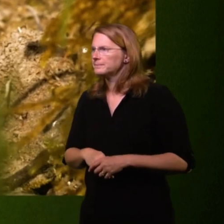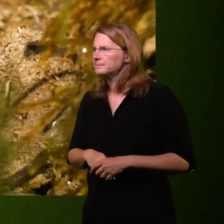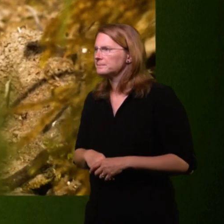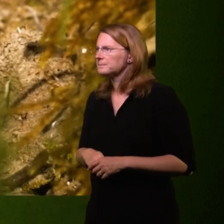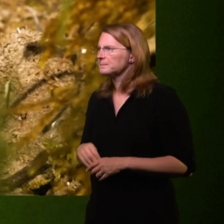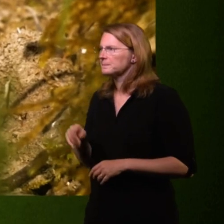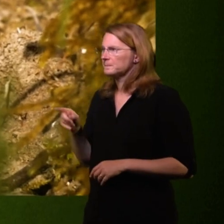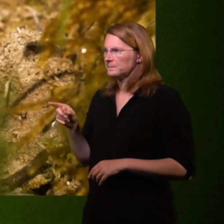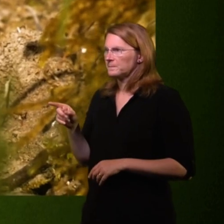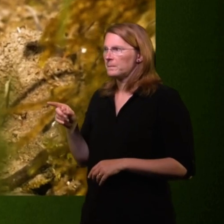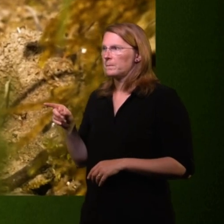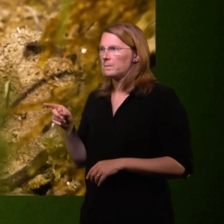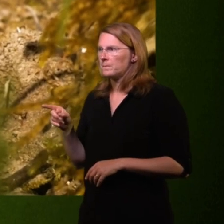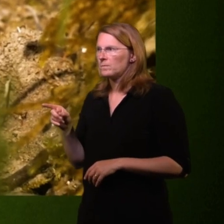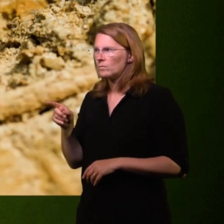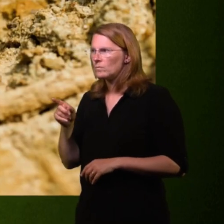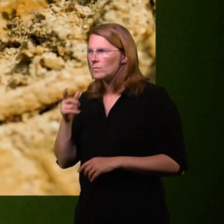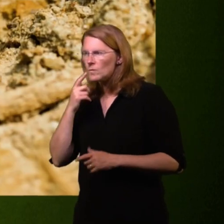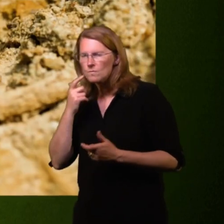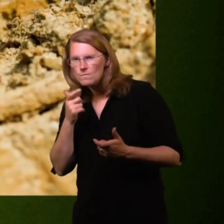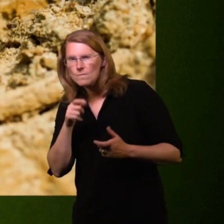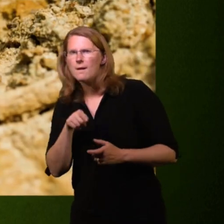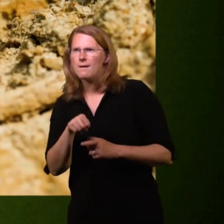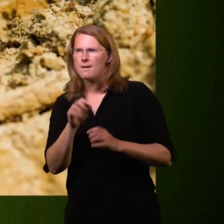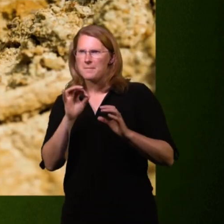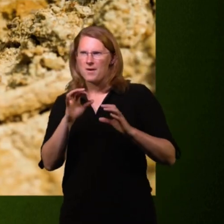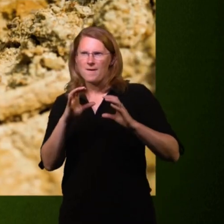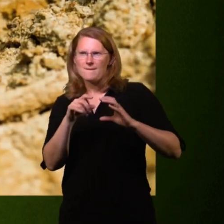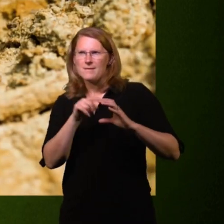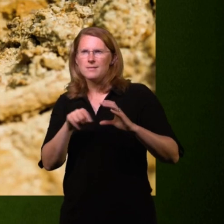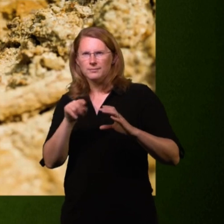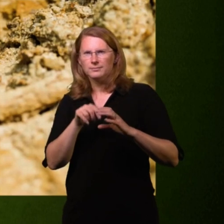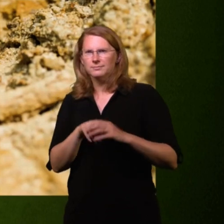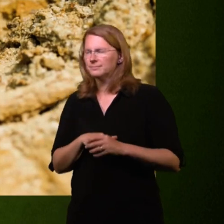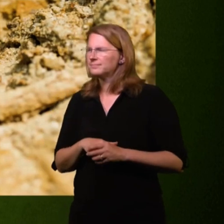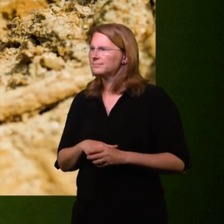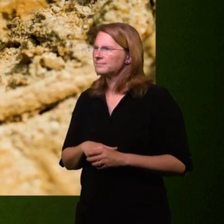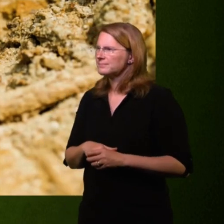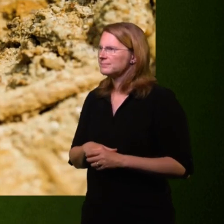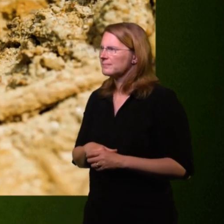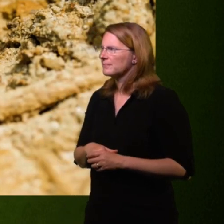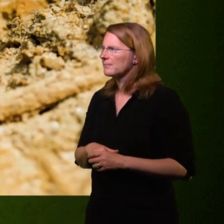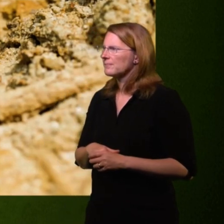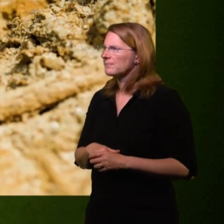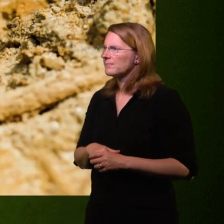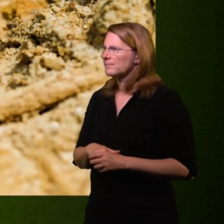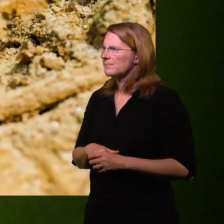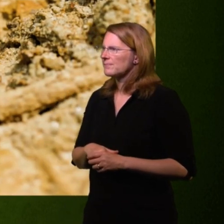She's looking for a particular target, an andrener mining bee.